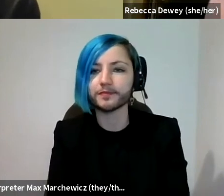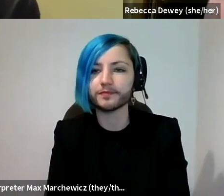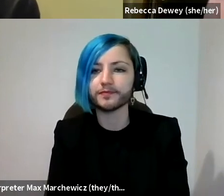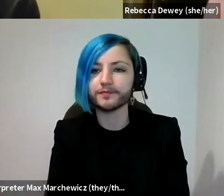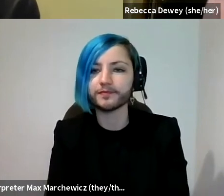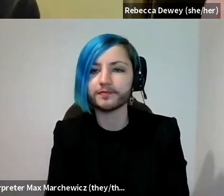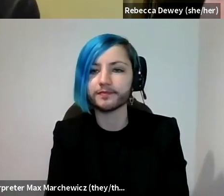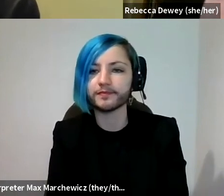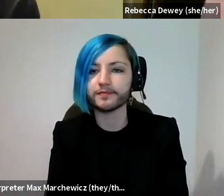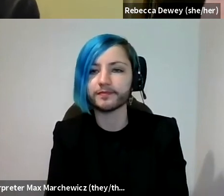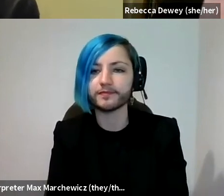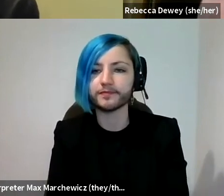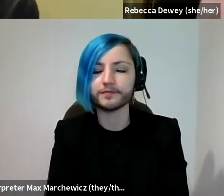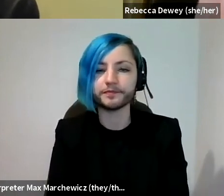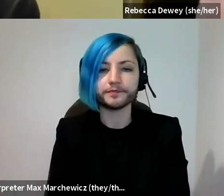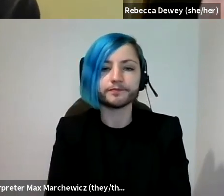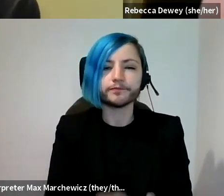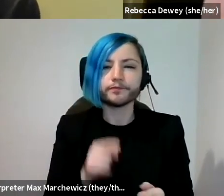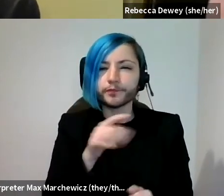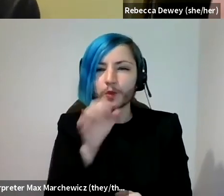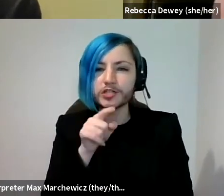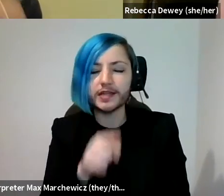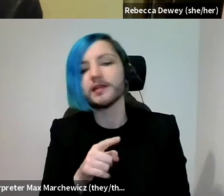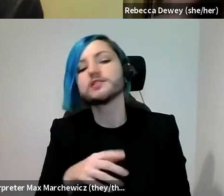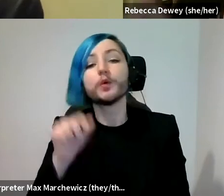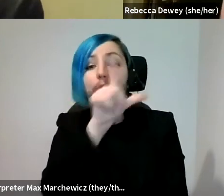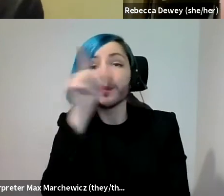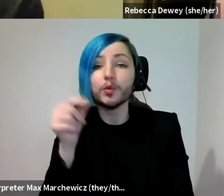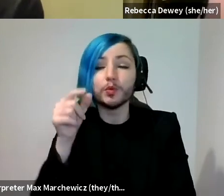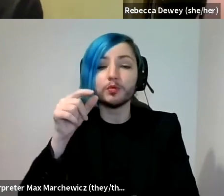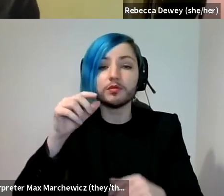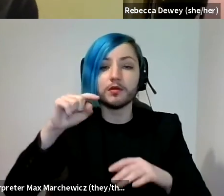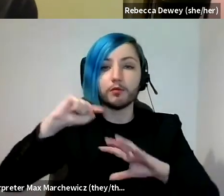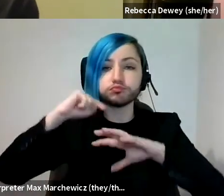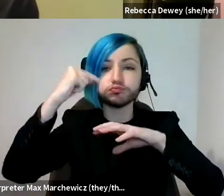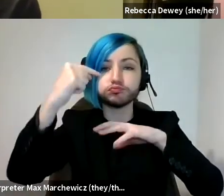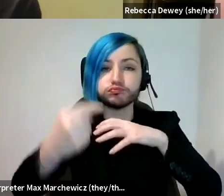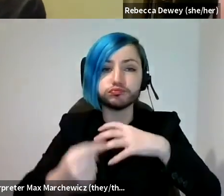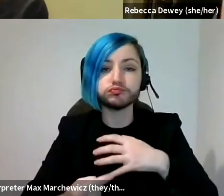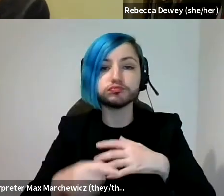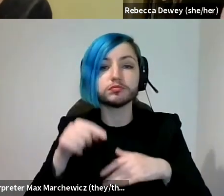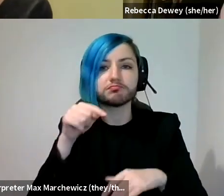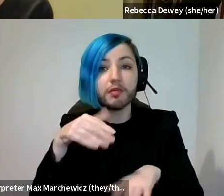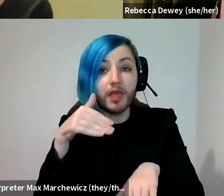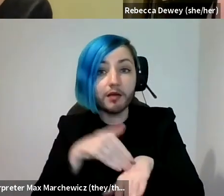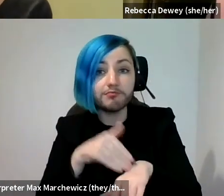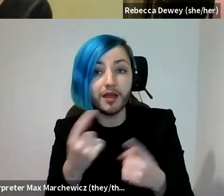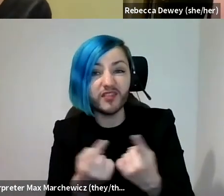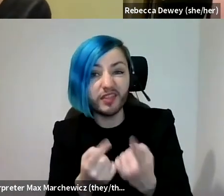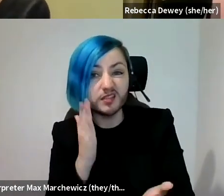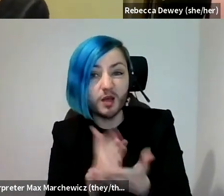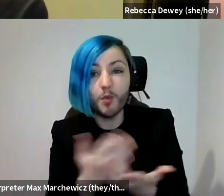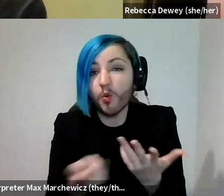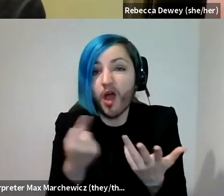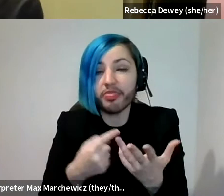This one here, does the motion of the moon around the Earth or any sort of planetary motion, how does that impact on the signals